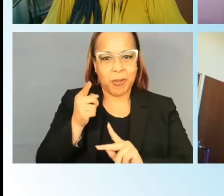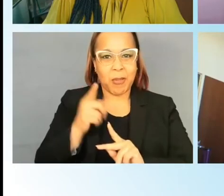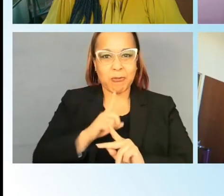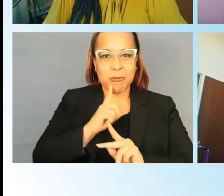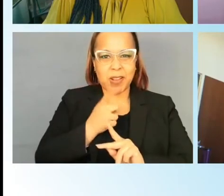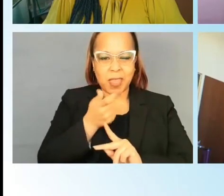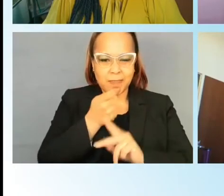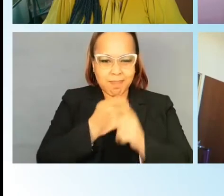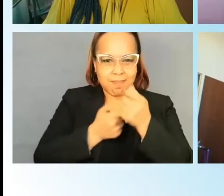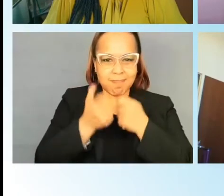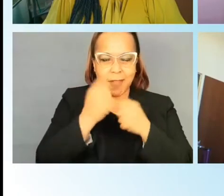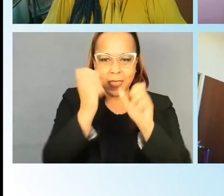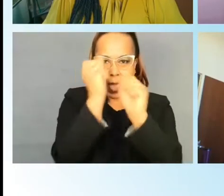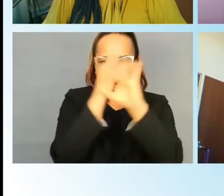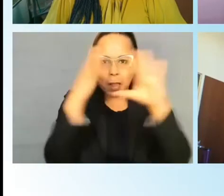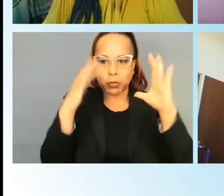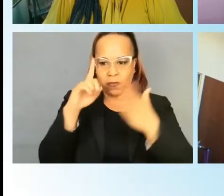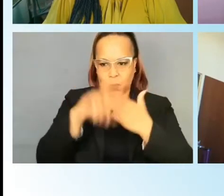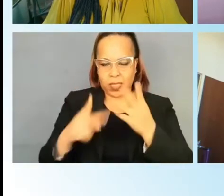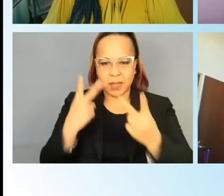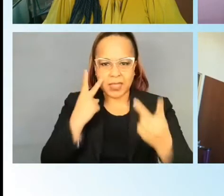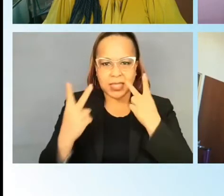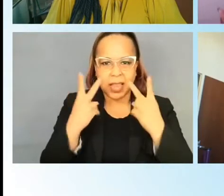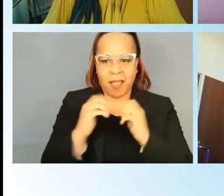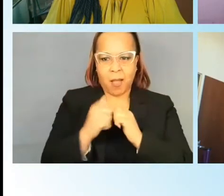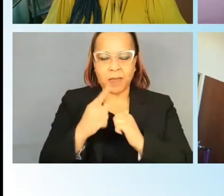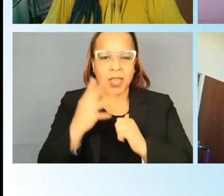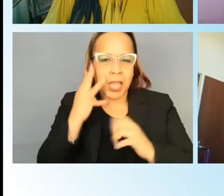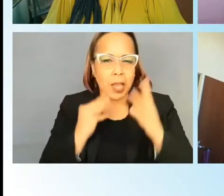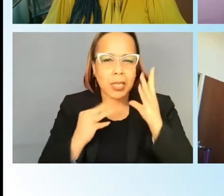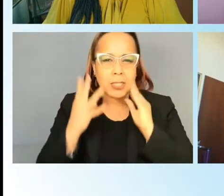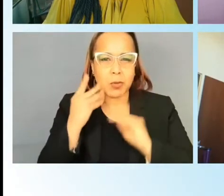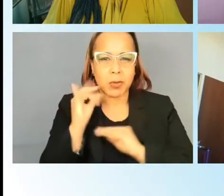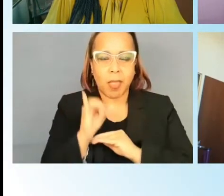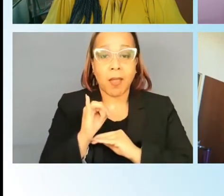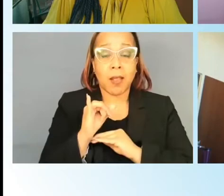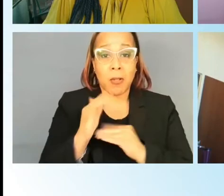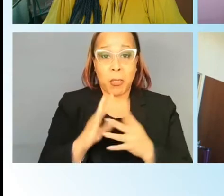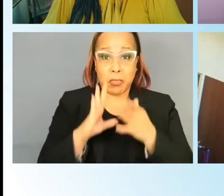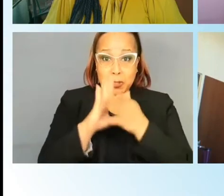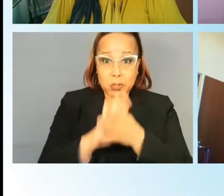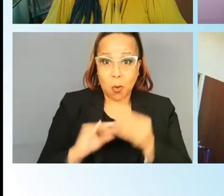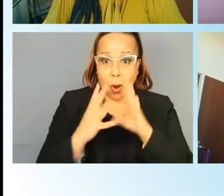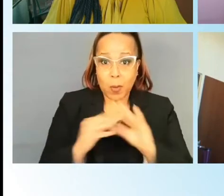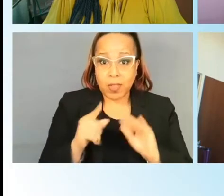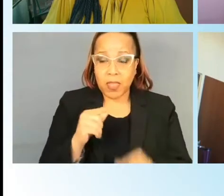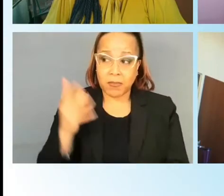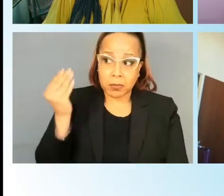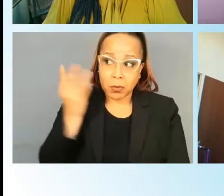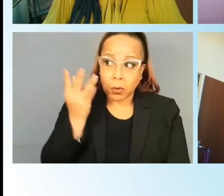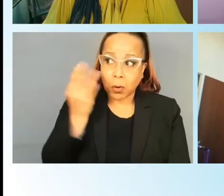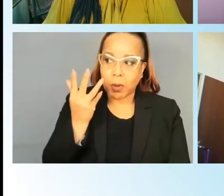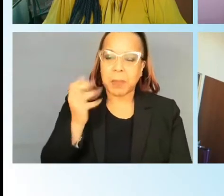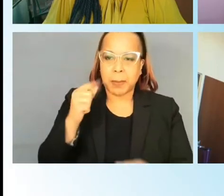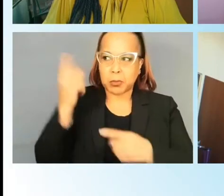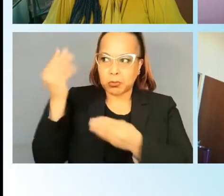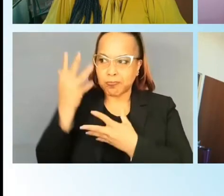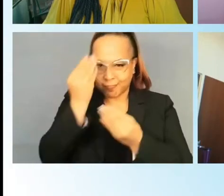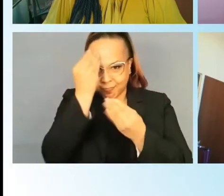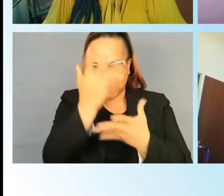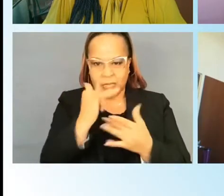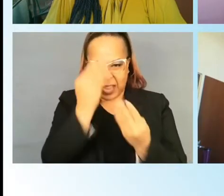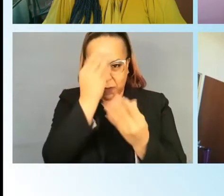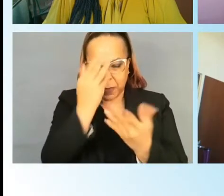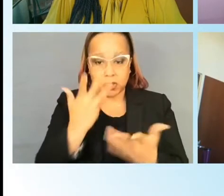imagery of what they've seen and how they've experienced it, and even the stories that they've heard, being able to relay that information. You know,